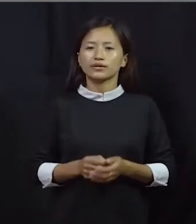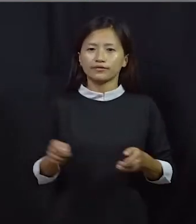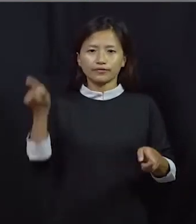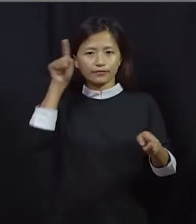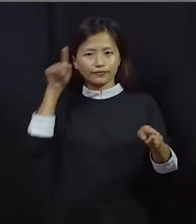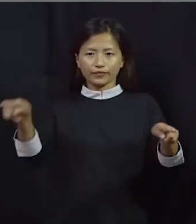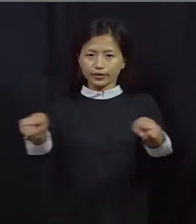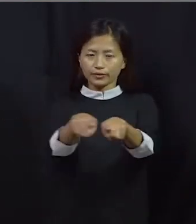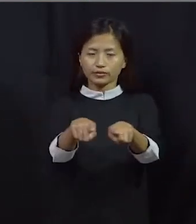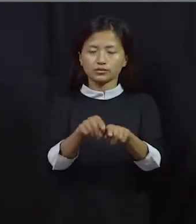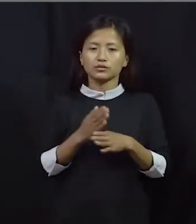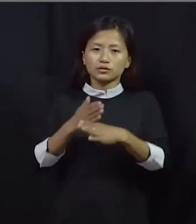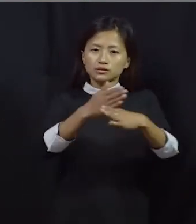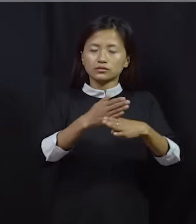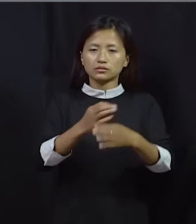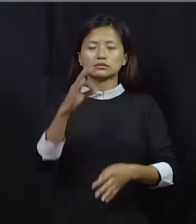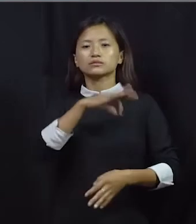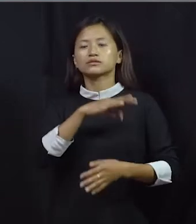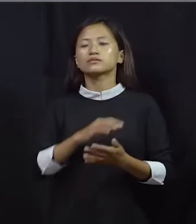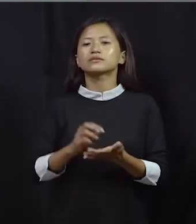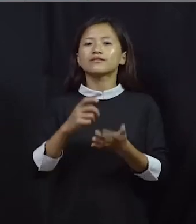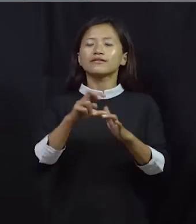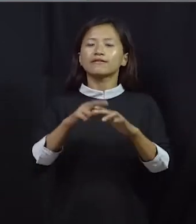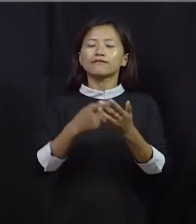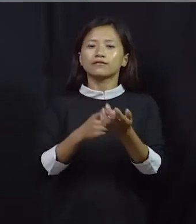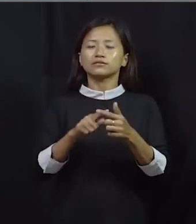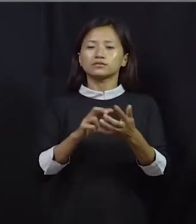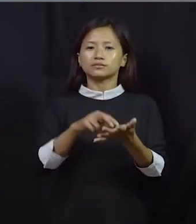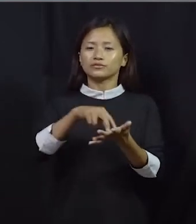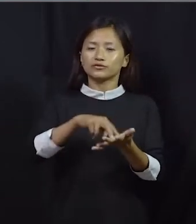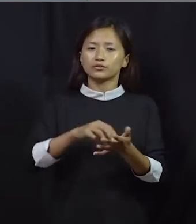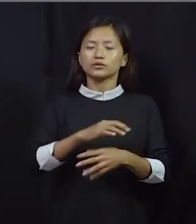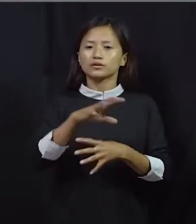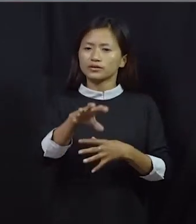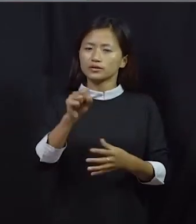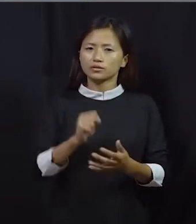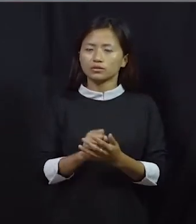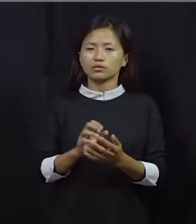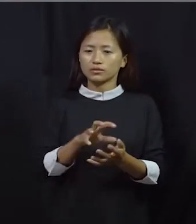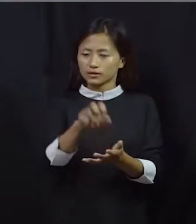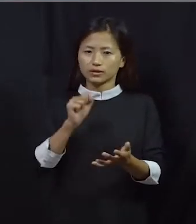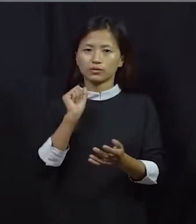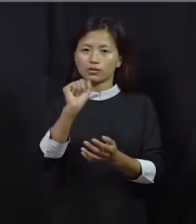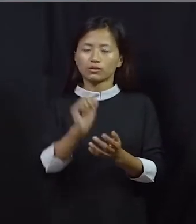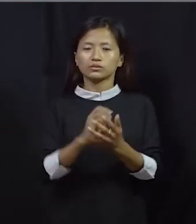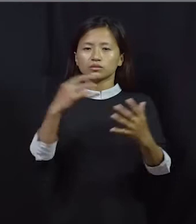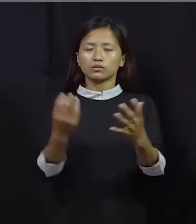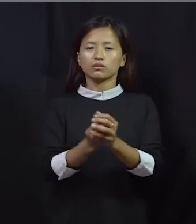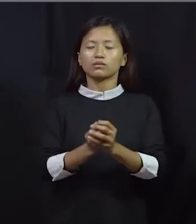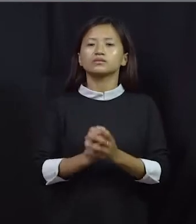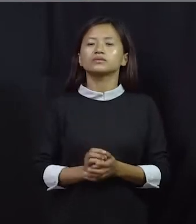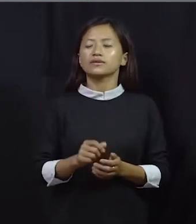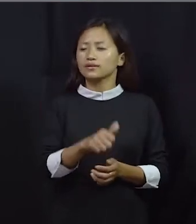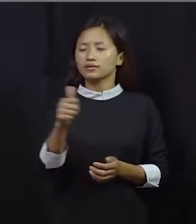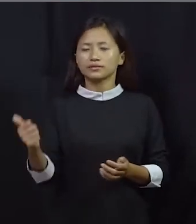share the profits of a firm, carried on by all, or where any of